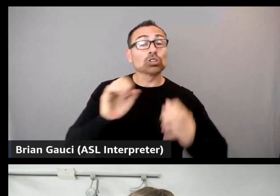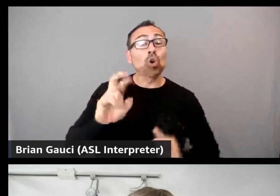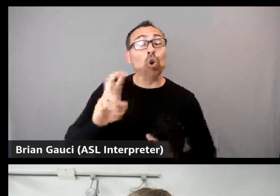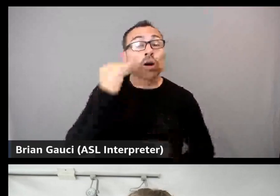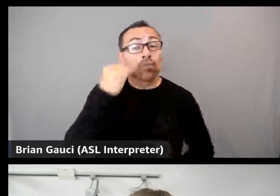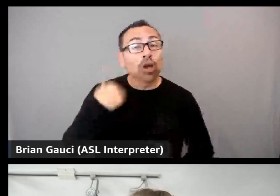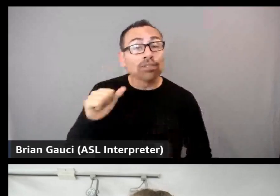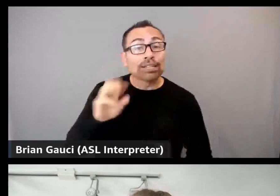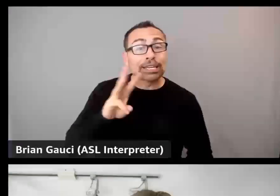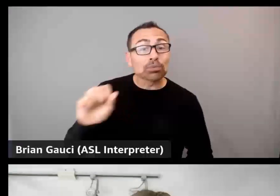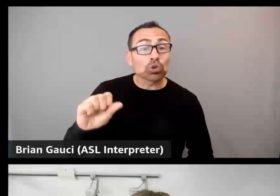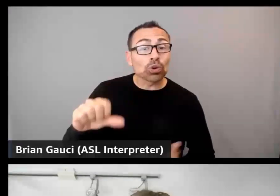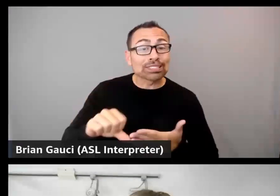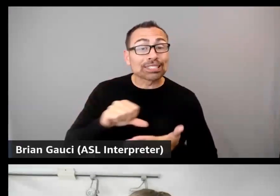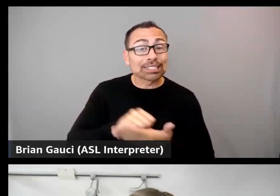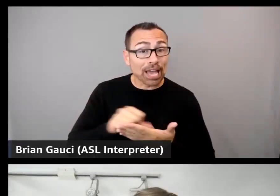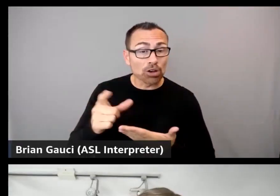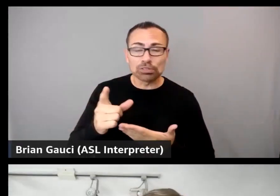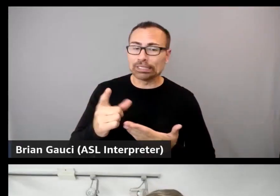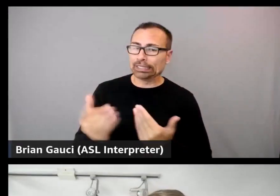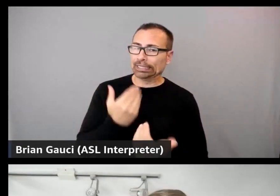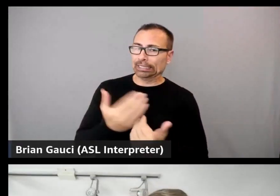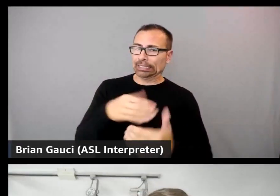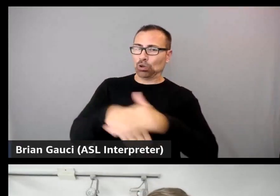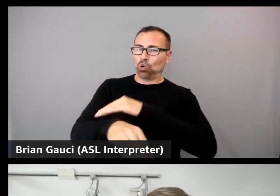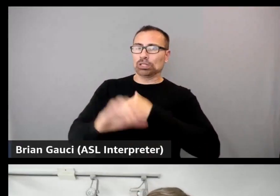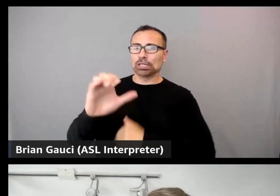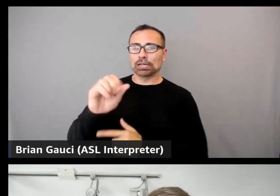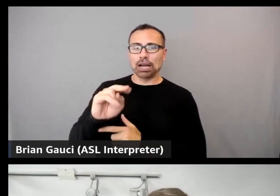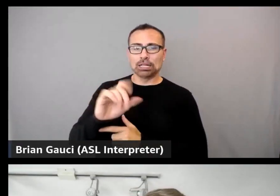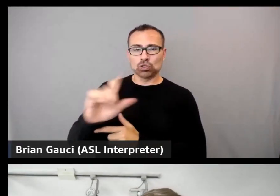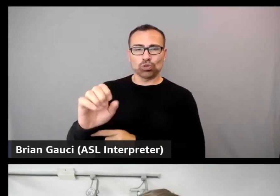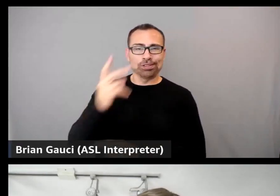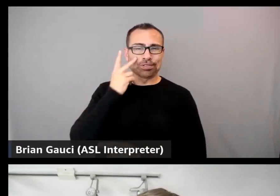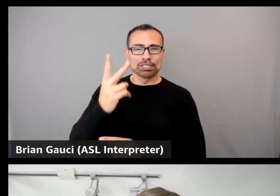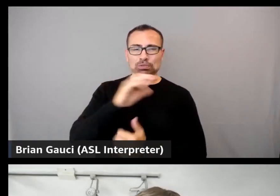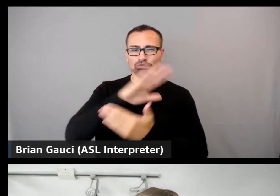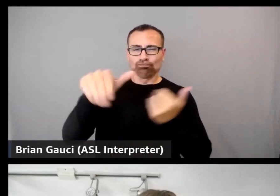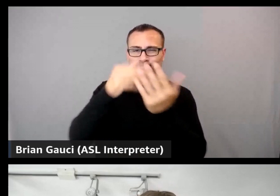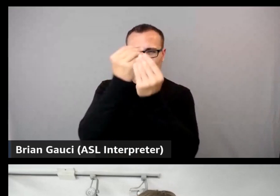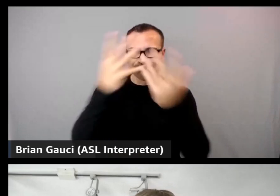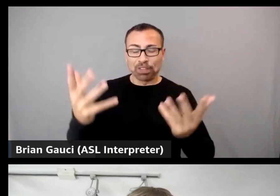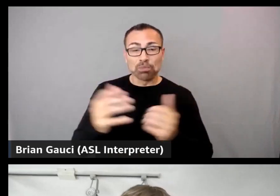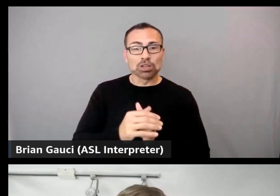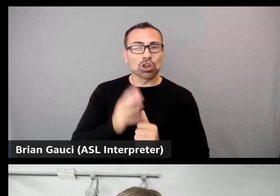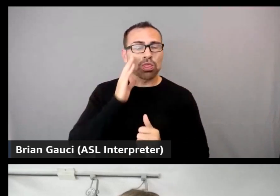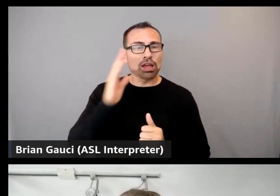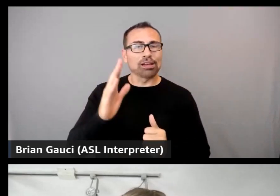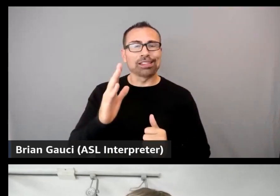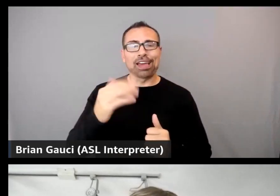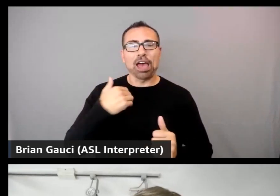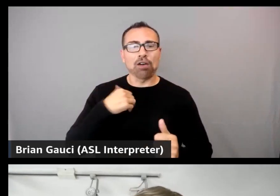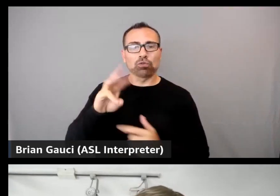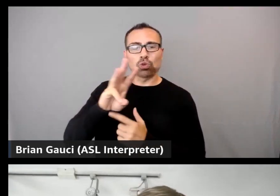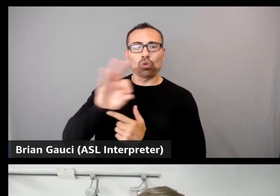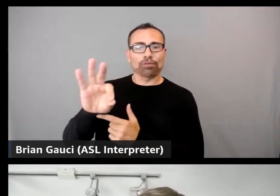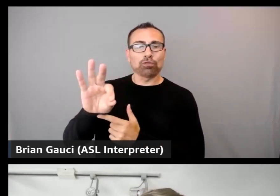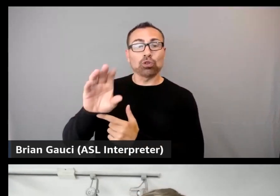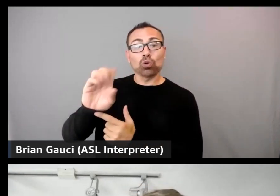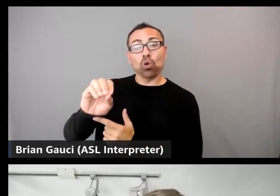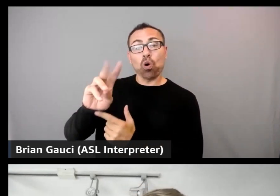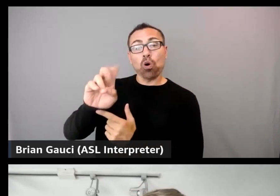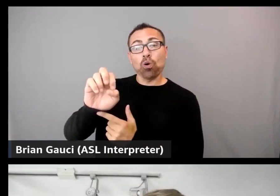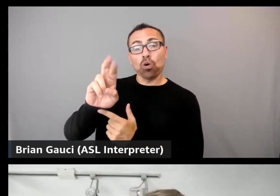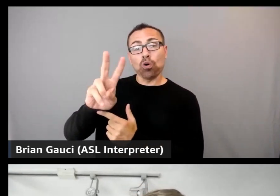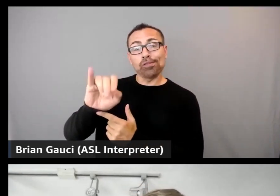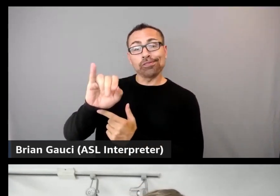easily jump into the console and get all of that information that I just showed you. You can get the information, the workflow overview. You can see the